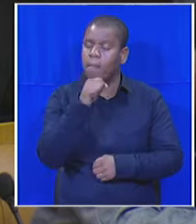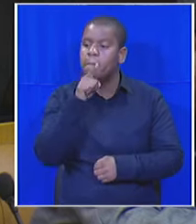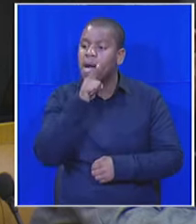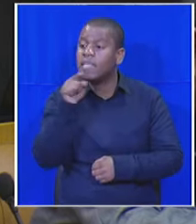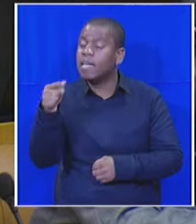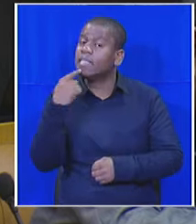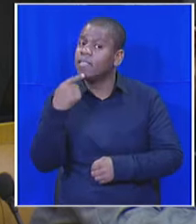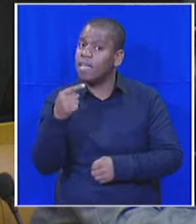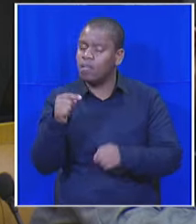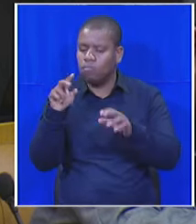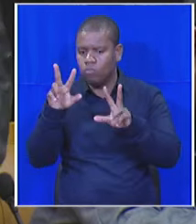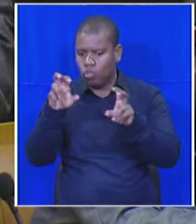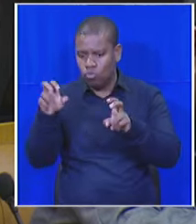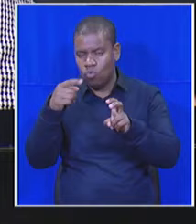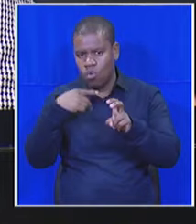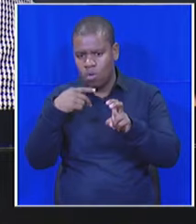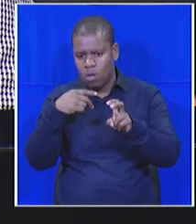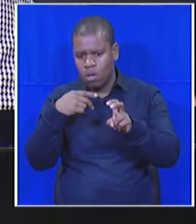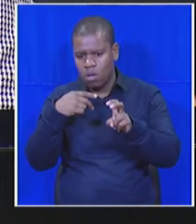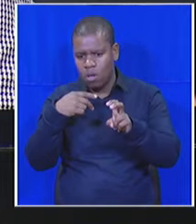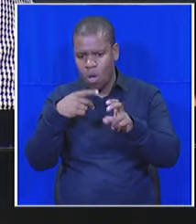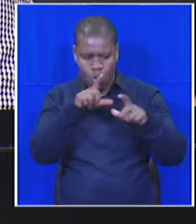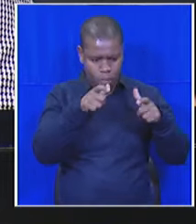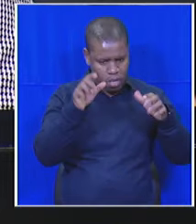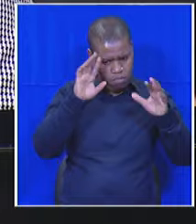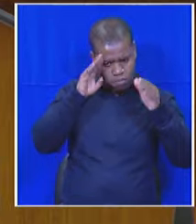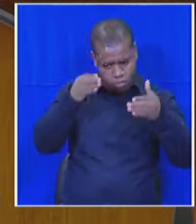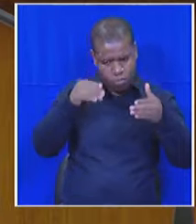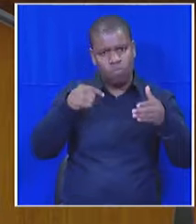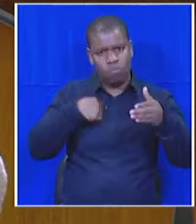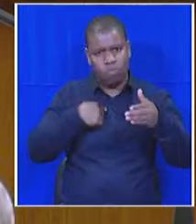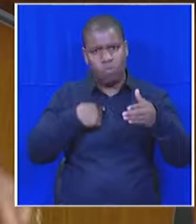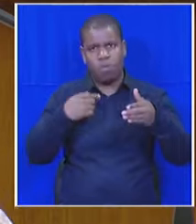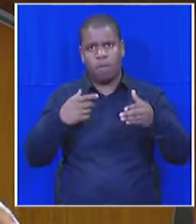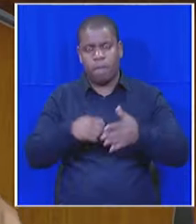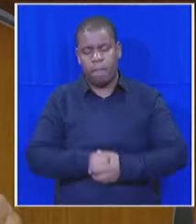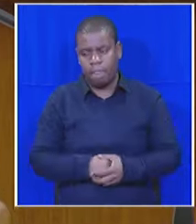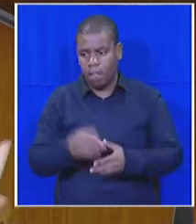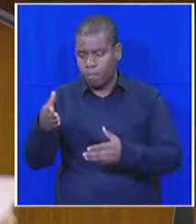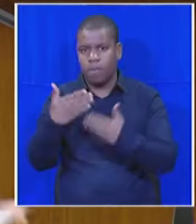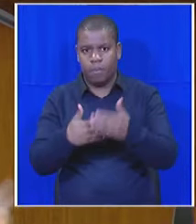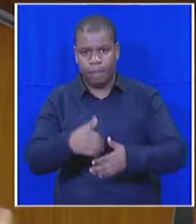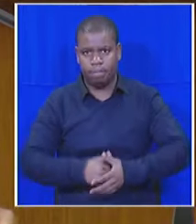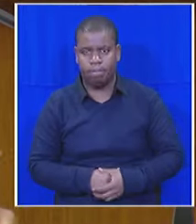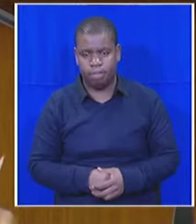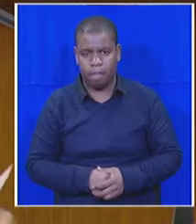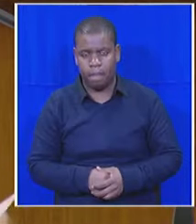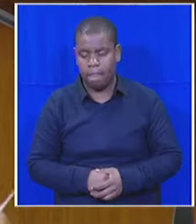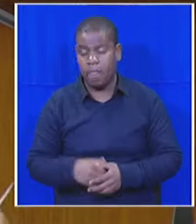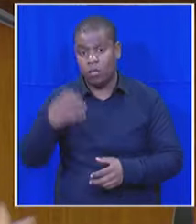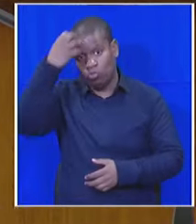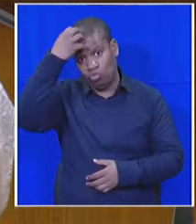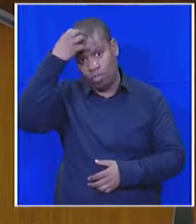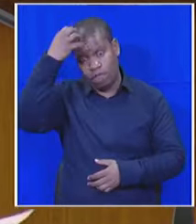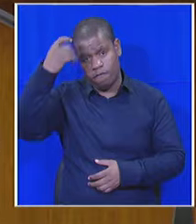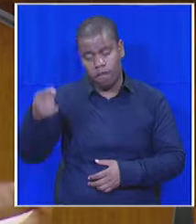committee dealt with it. Thank you, Chair. Continue, Honorable Majake. Ho Mahoshi Arena, re rata hore, the traditional